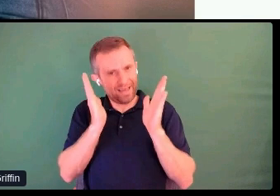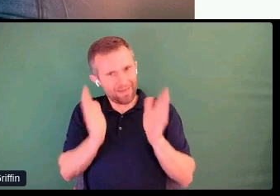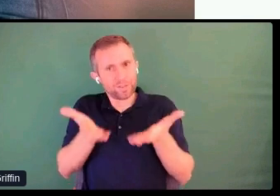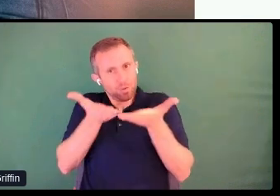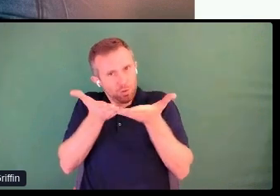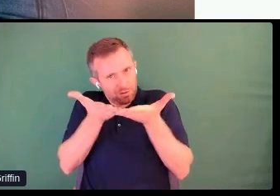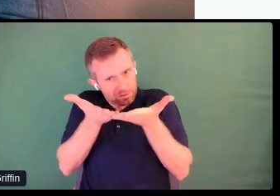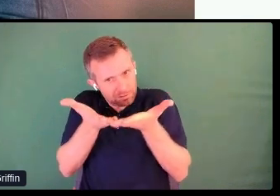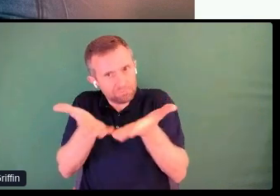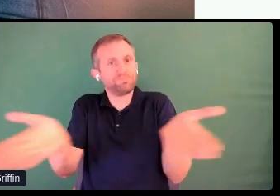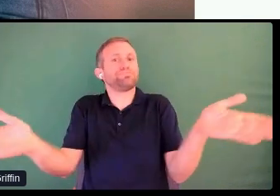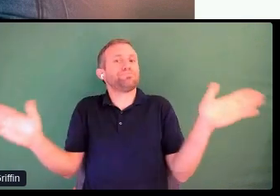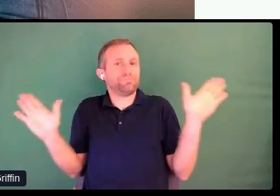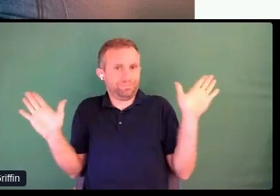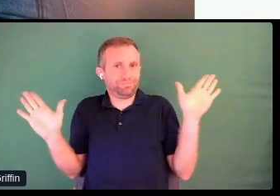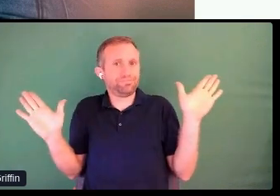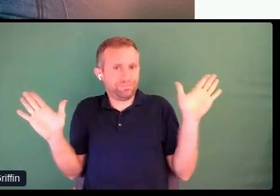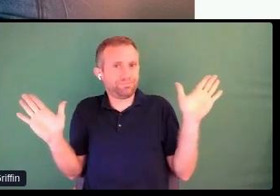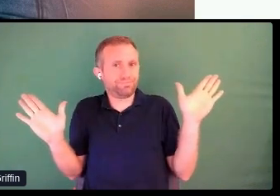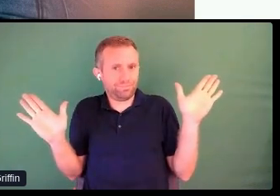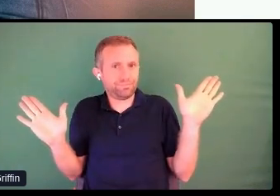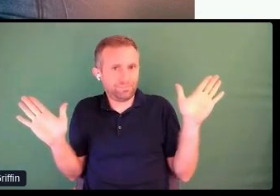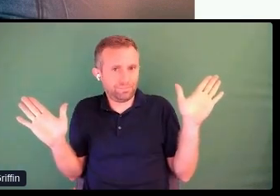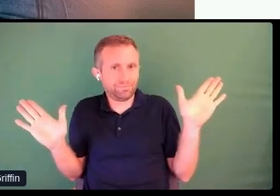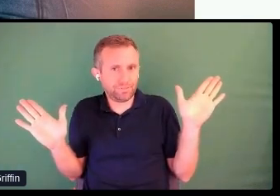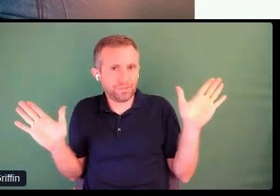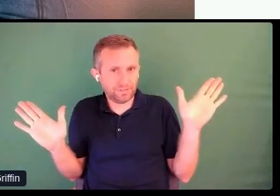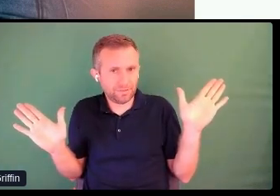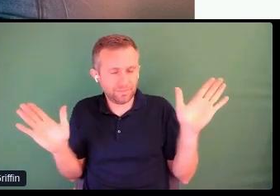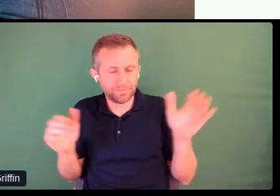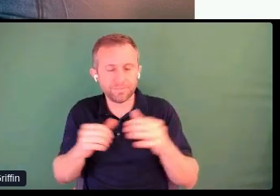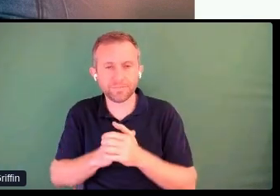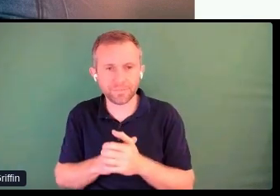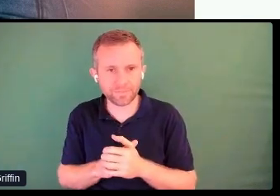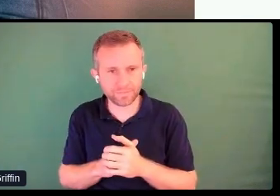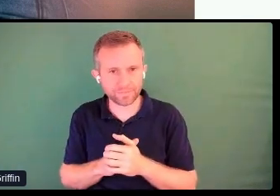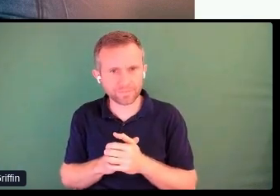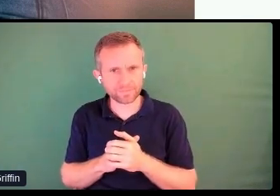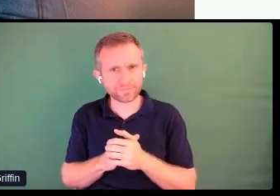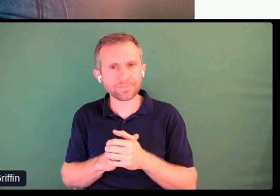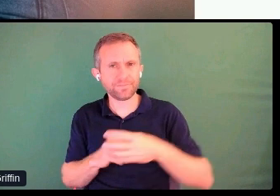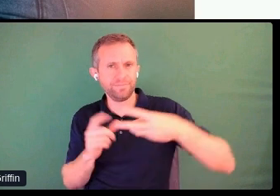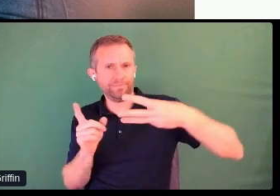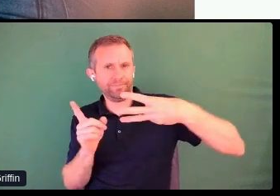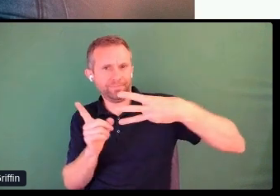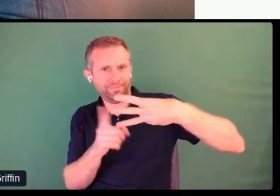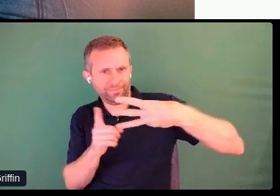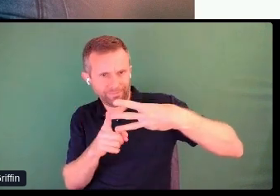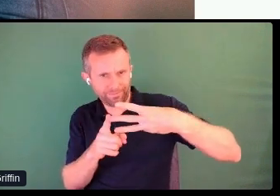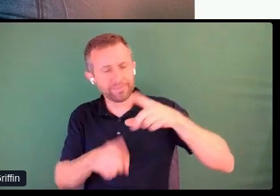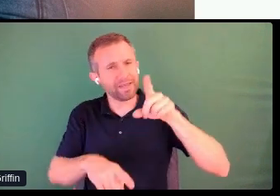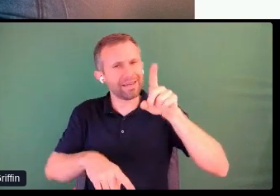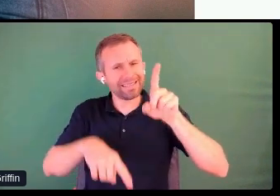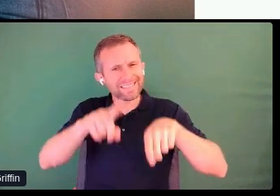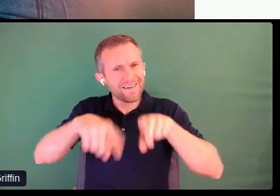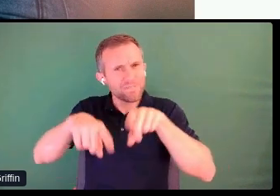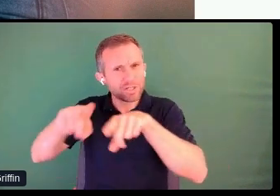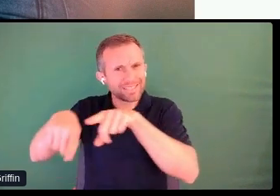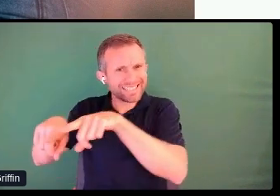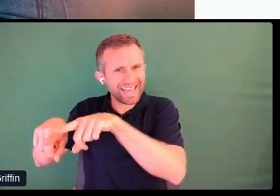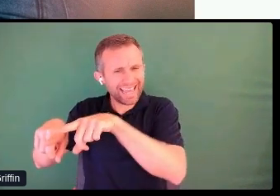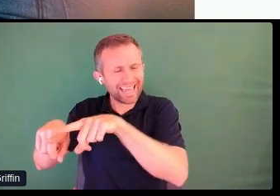diversity. Inclusive design puts people in the center from the very start of the process, and those